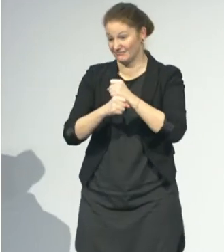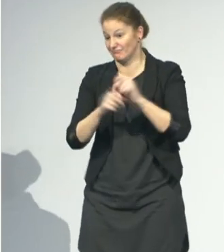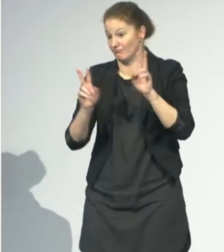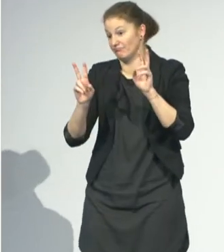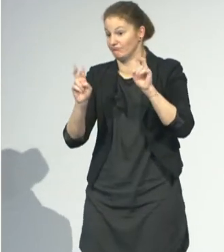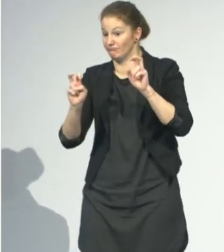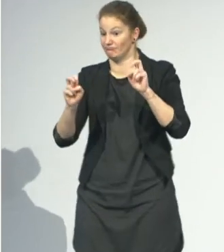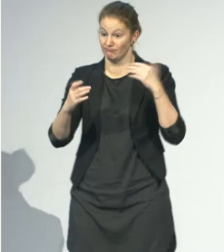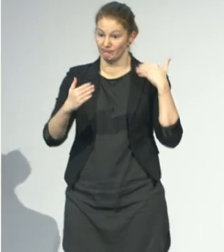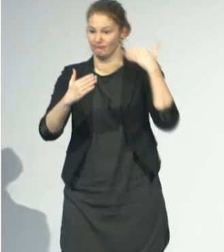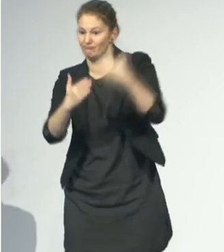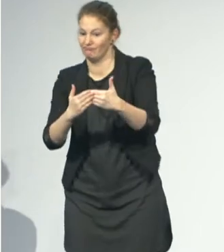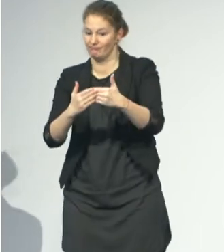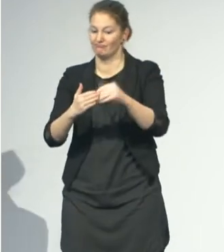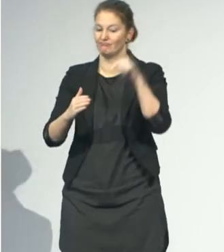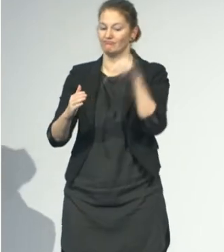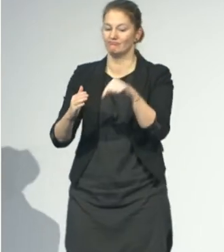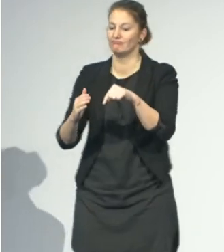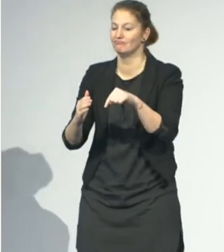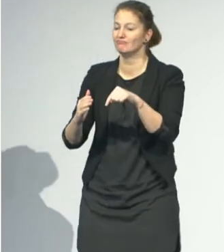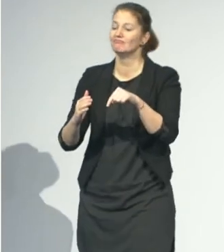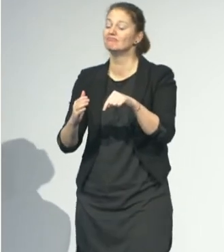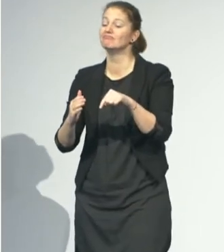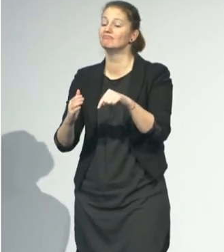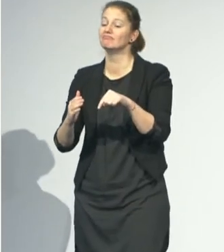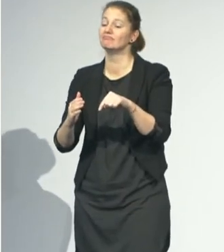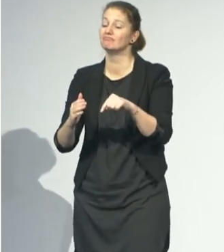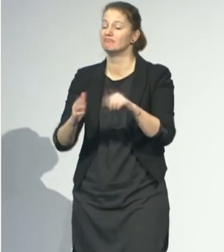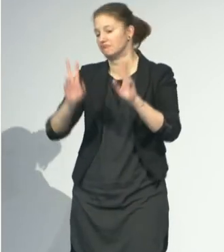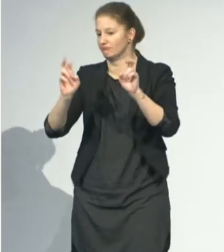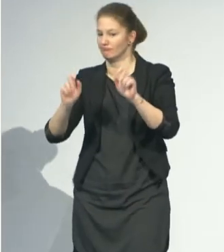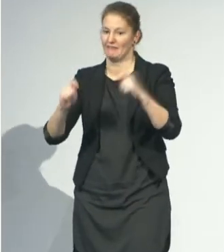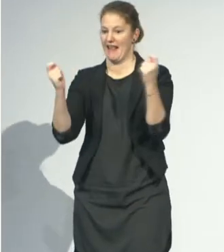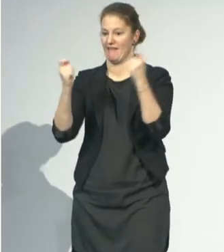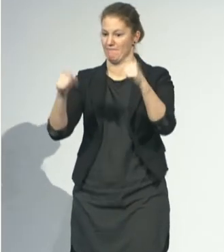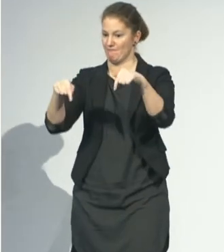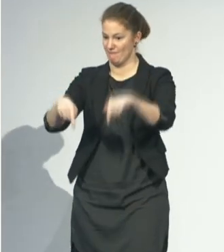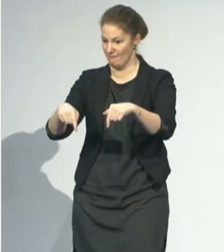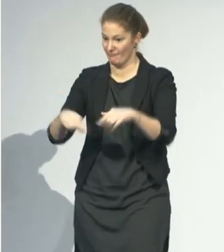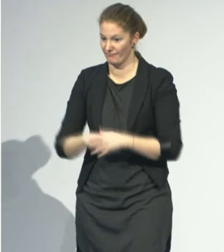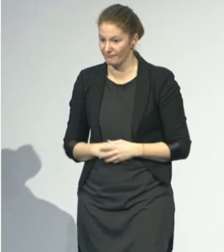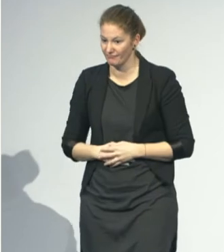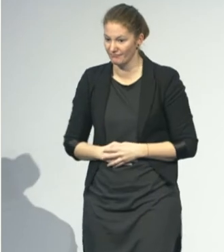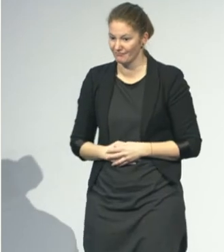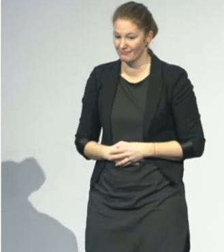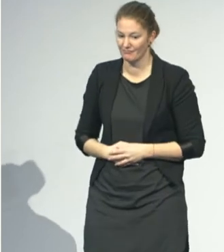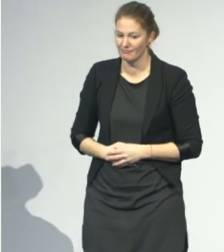19 countries. Only to some equiparation of status with it.